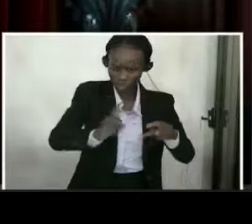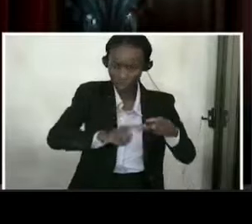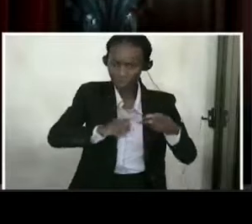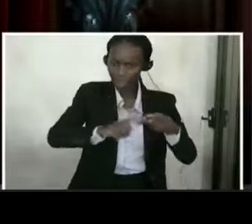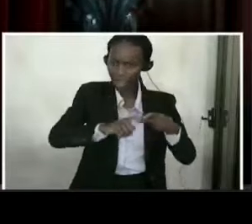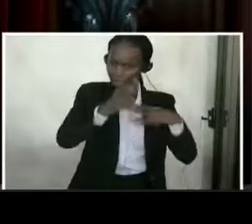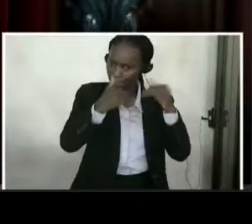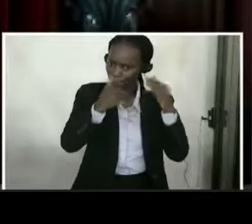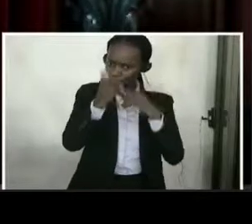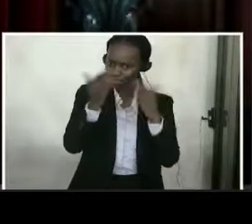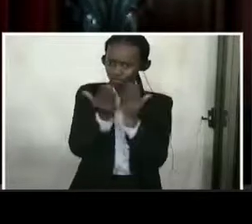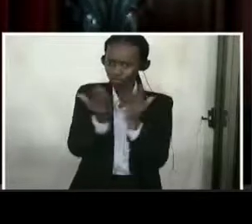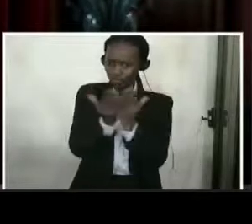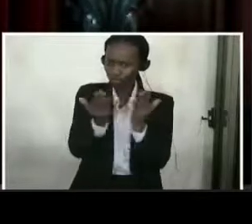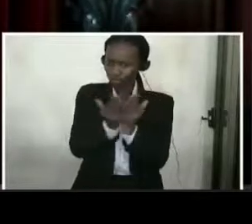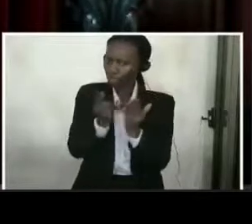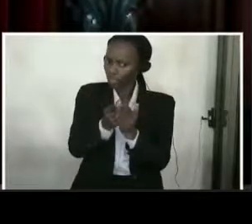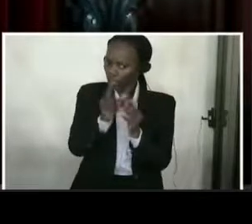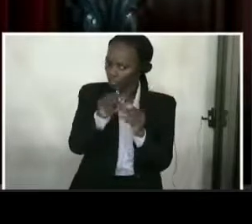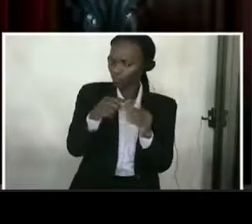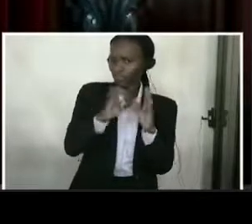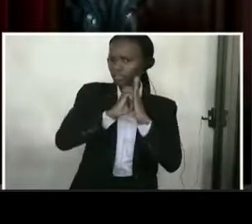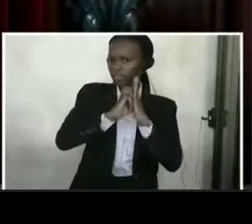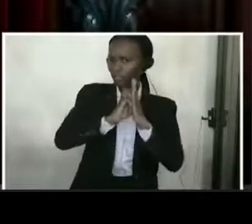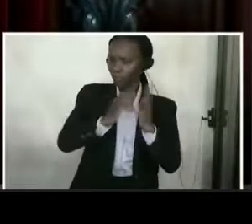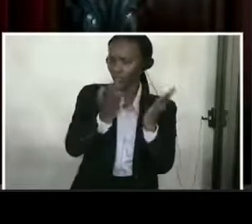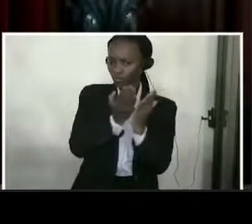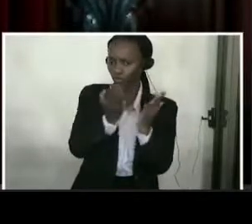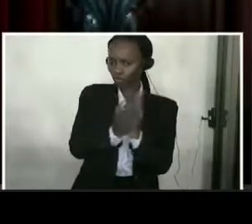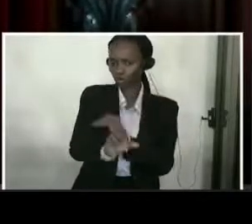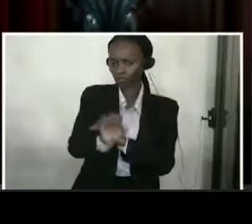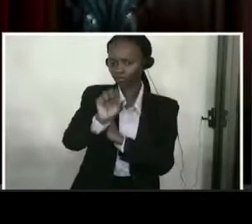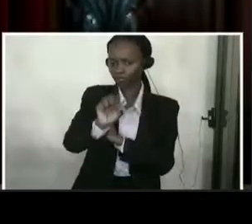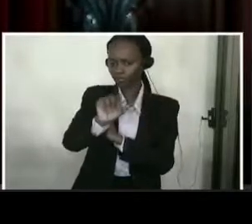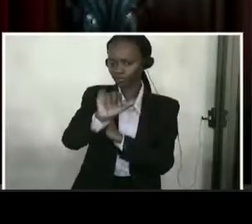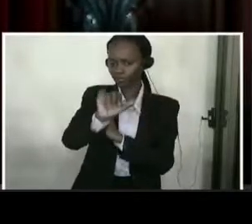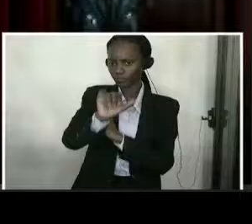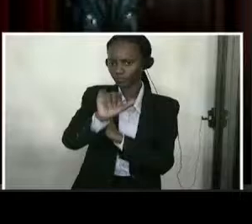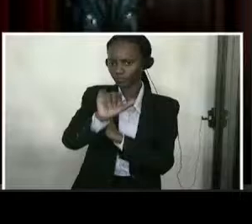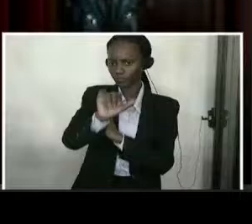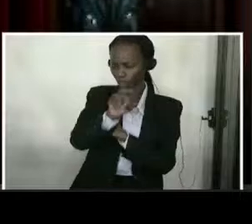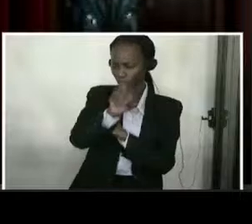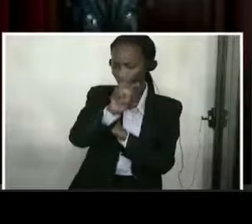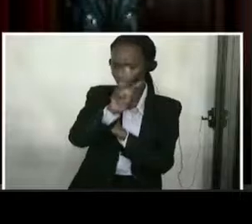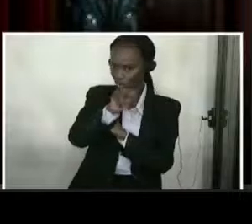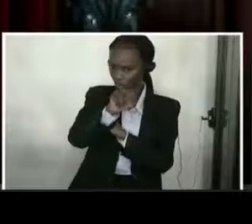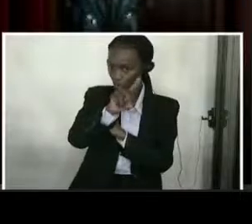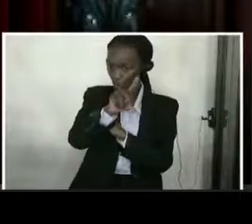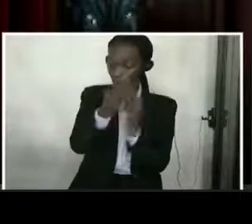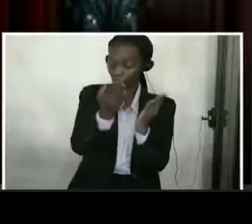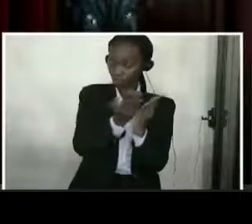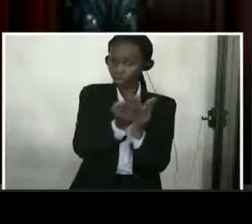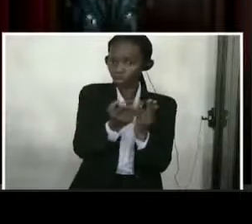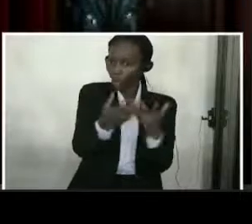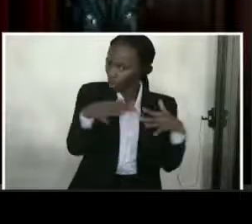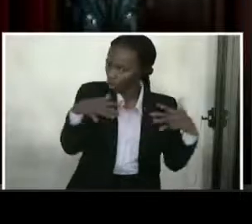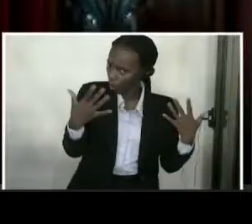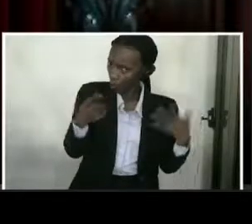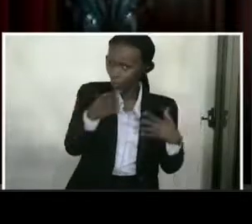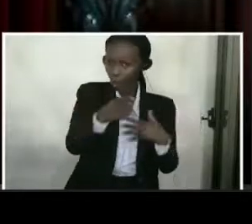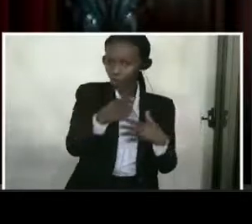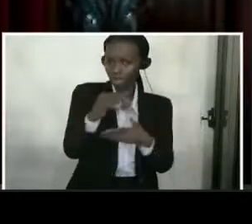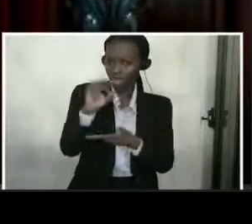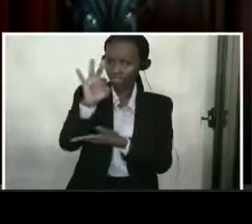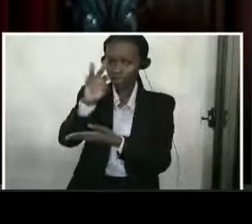School in Ndwedwe without classrooms. This 300 million, we could have used it to employ additional nurses and doctors,